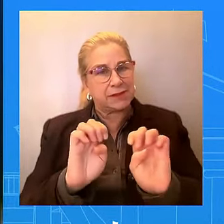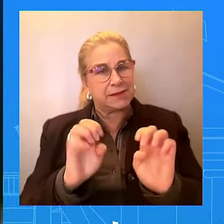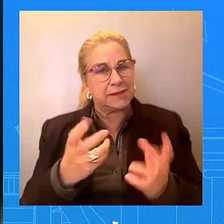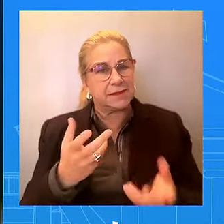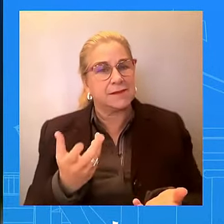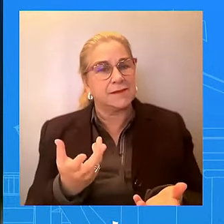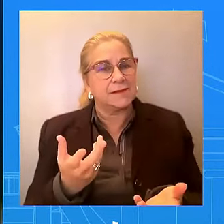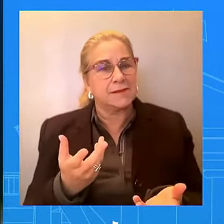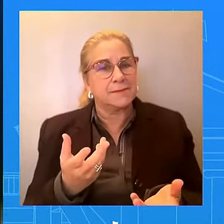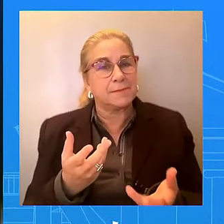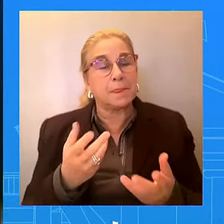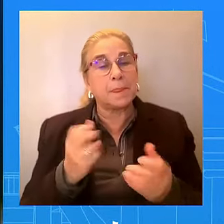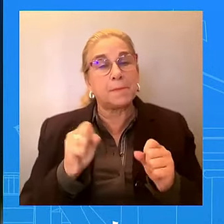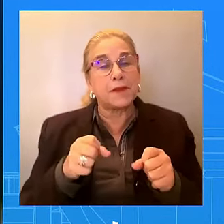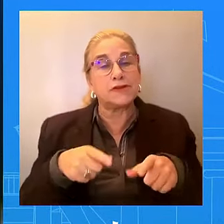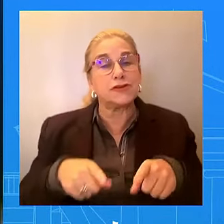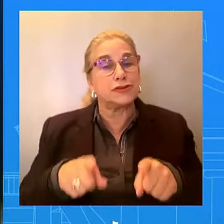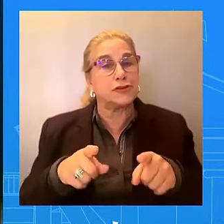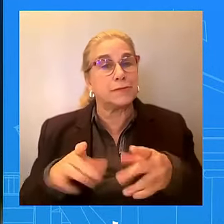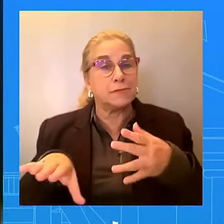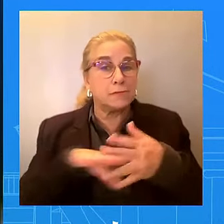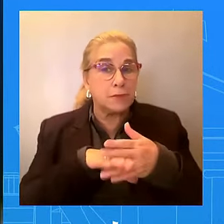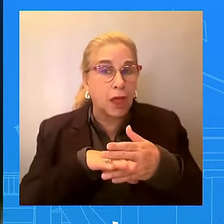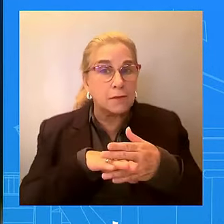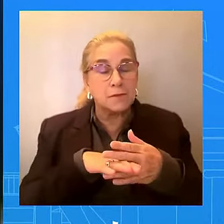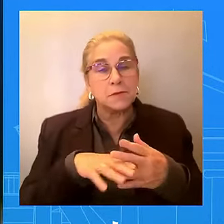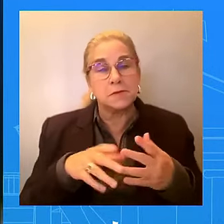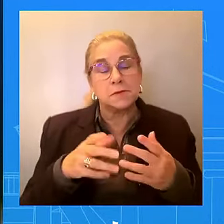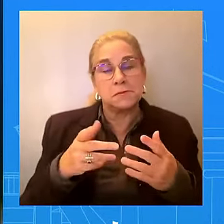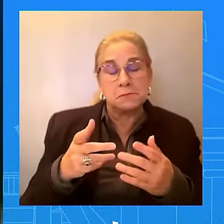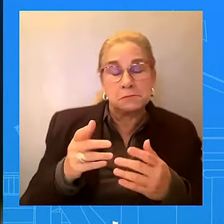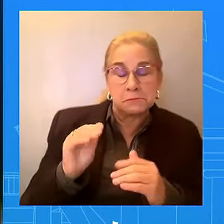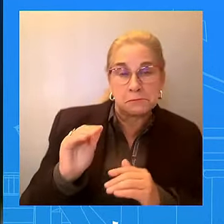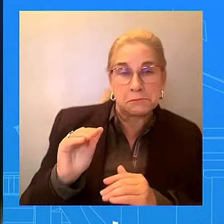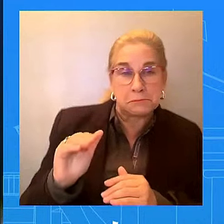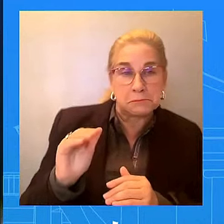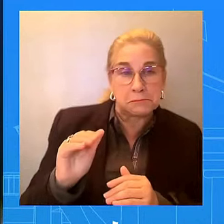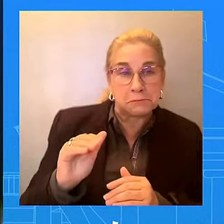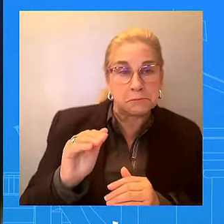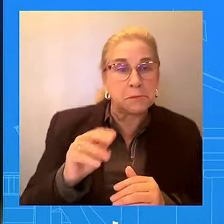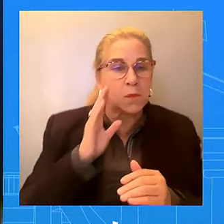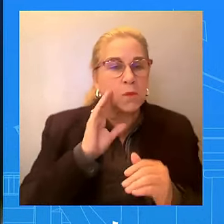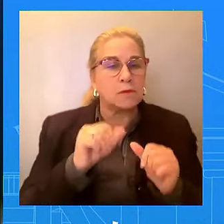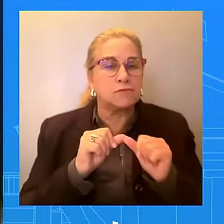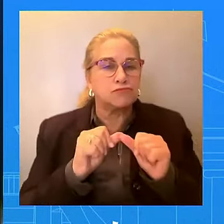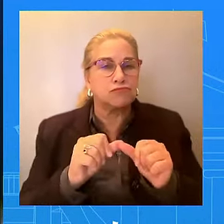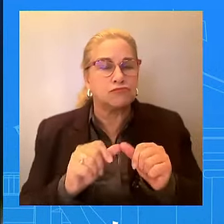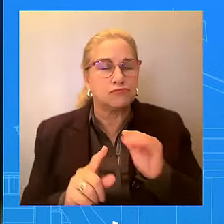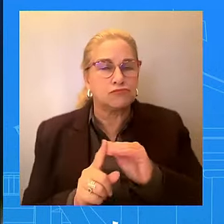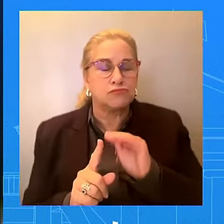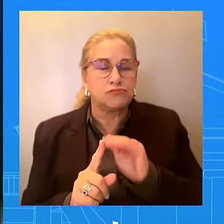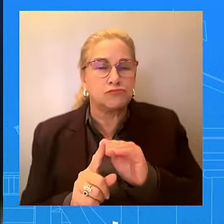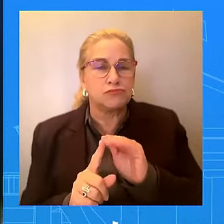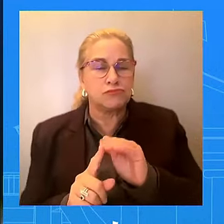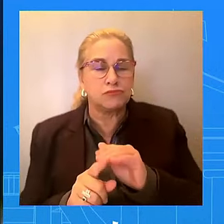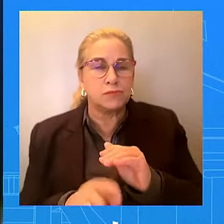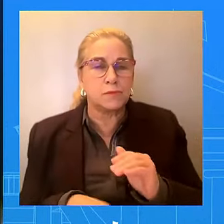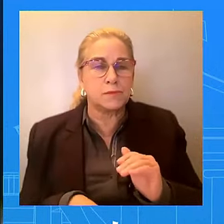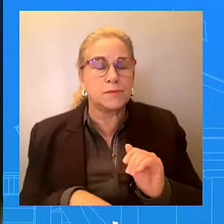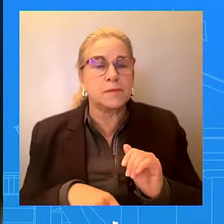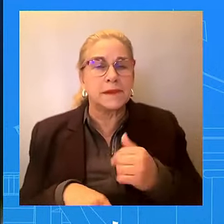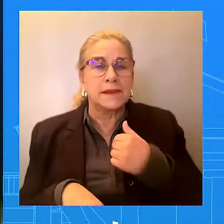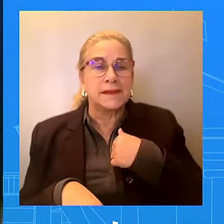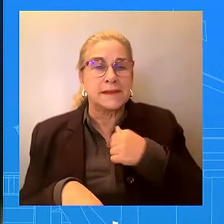do. And so we're gonna continue to say that. We're gonna continue to be very clear. We have to see this moving forward. You saw the letter from the